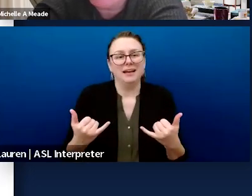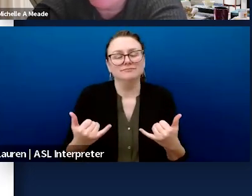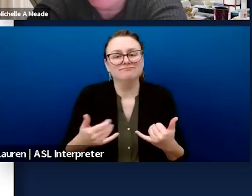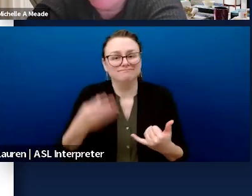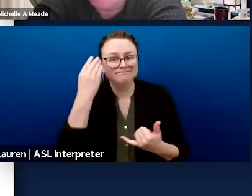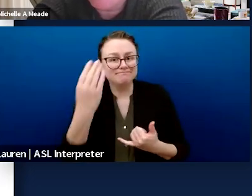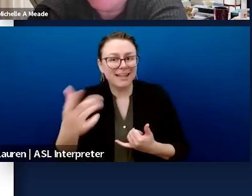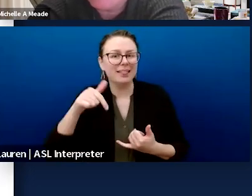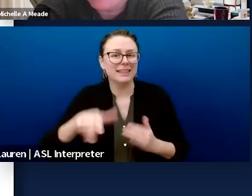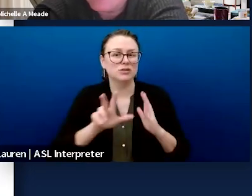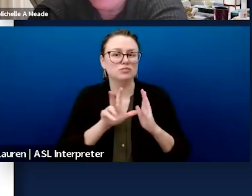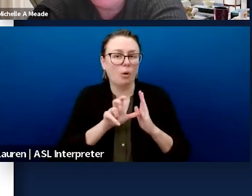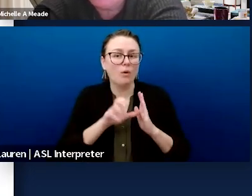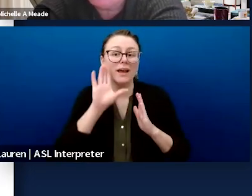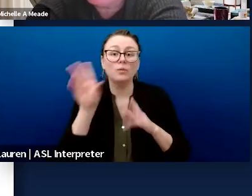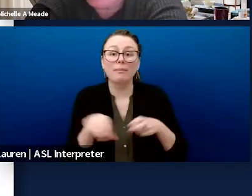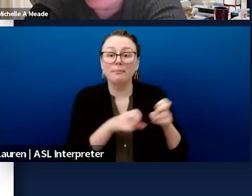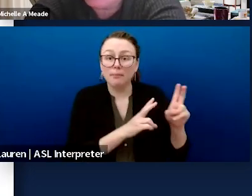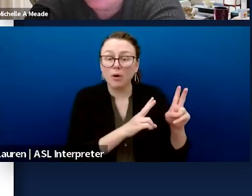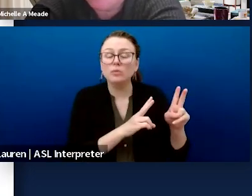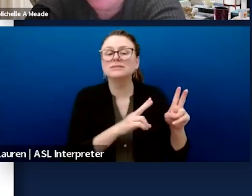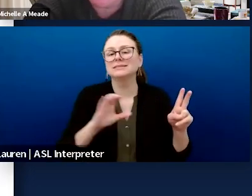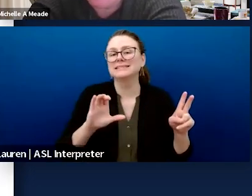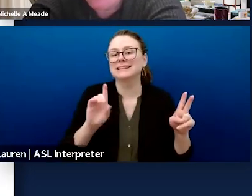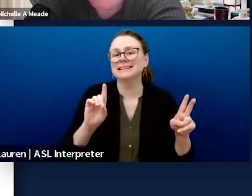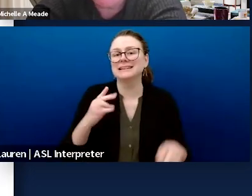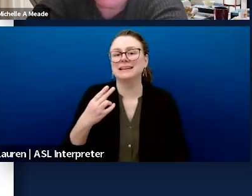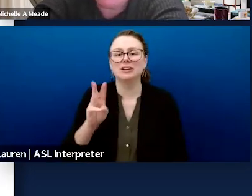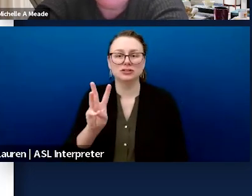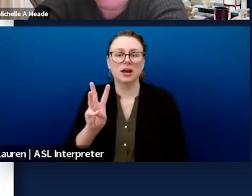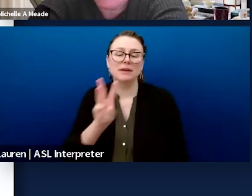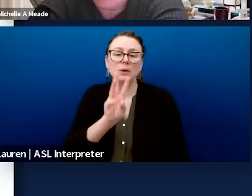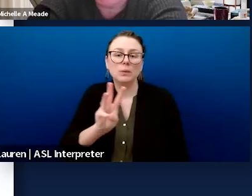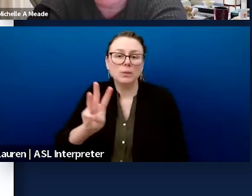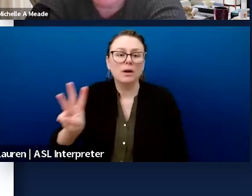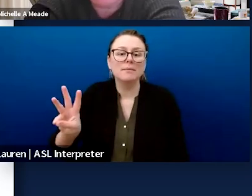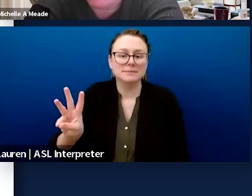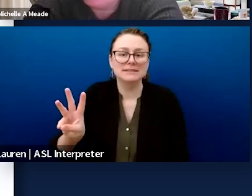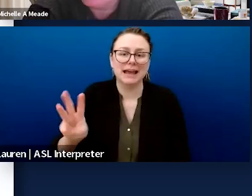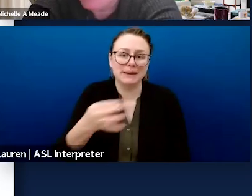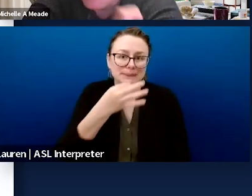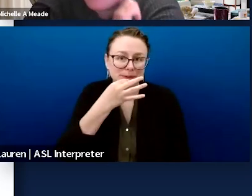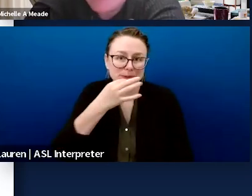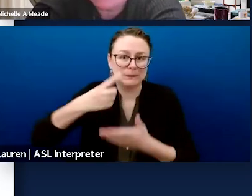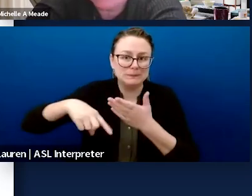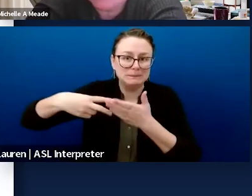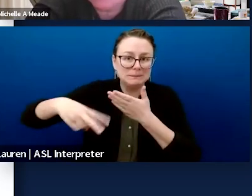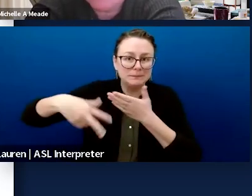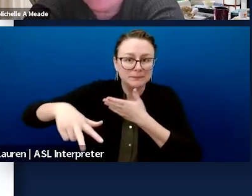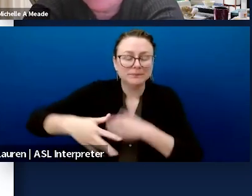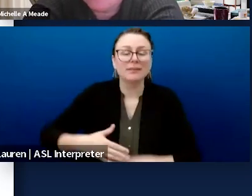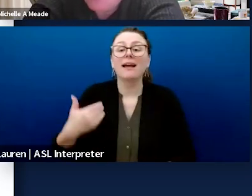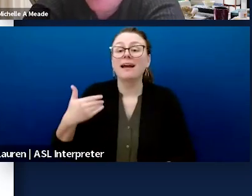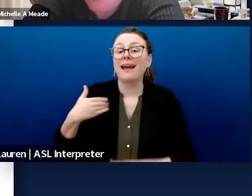recorded, and this recording will be posted to the CDHW website in the upcoming weeks. Our